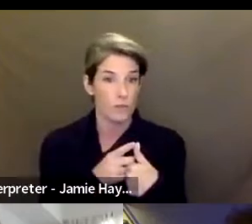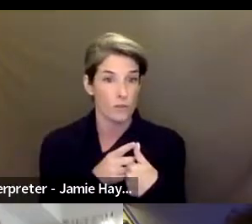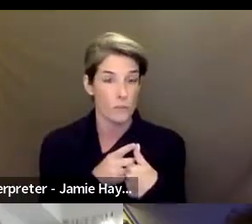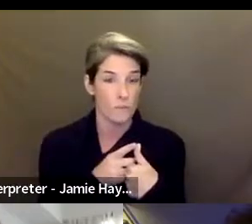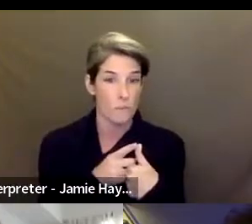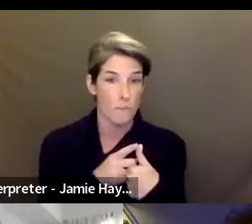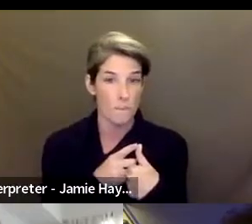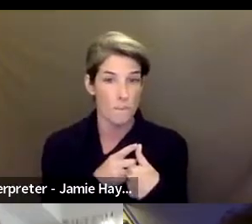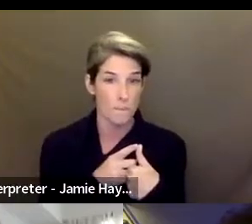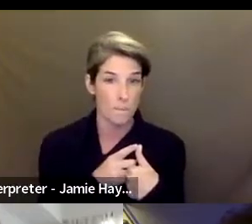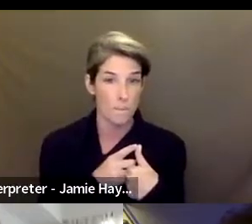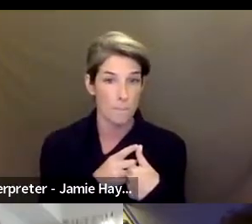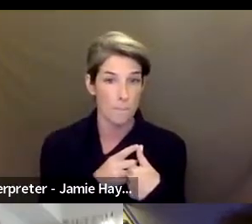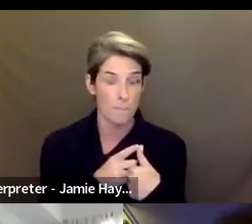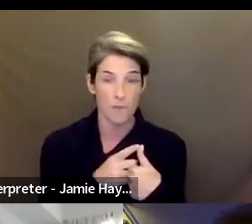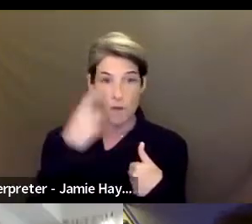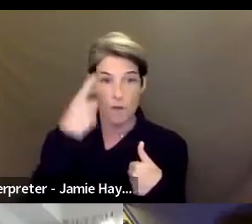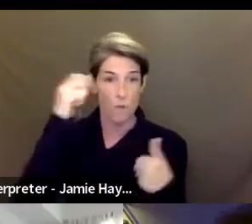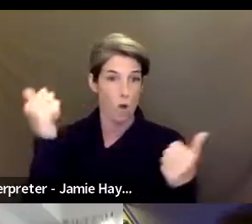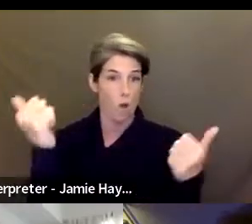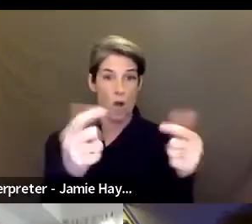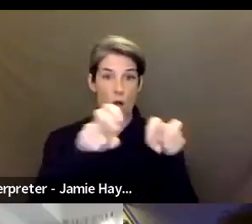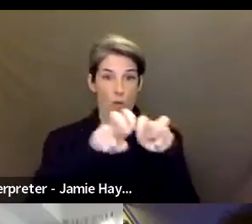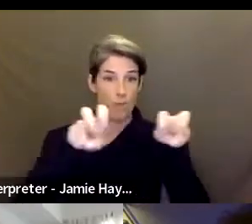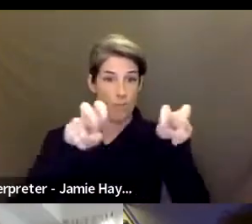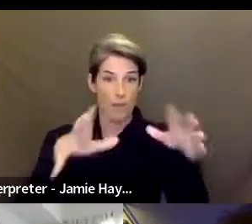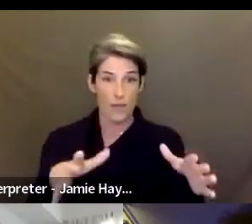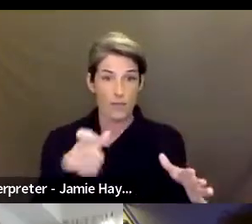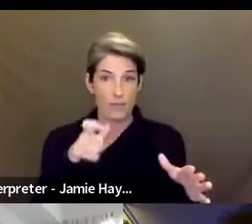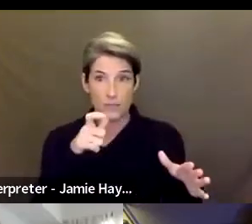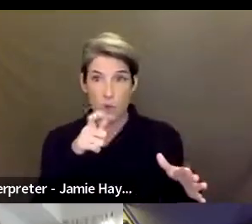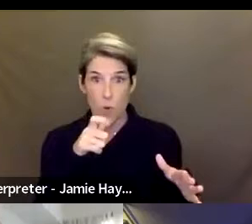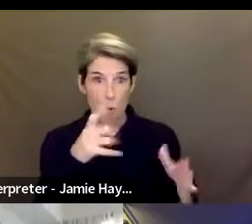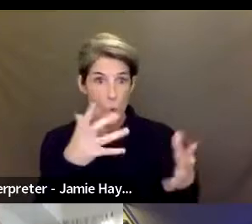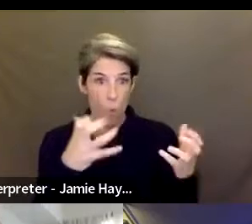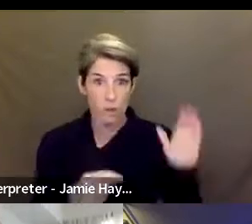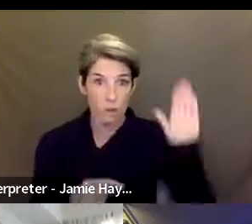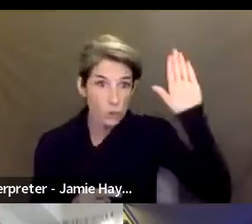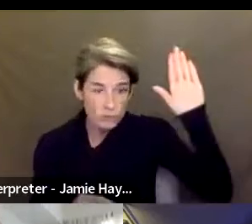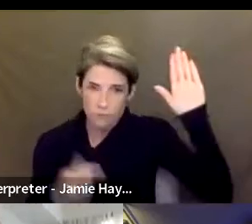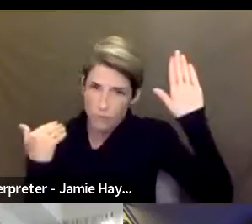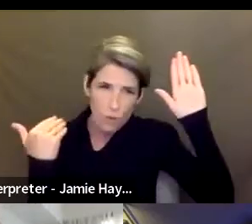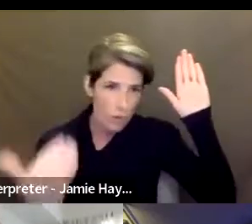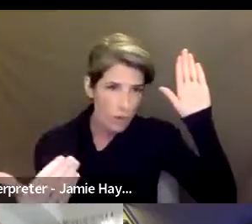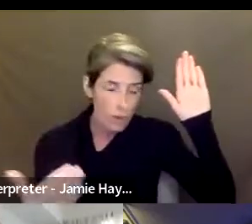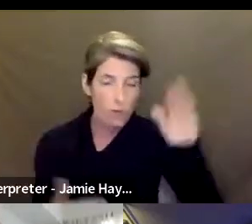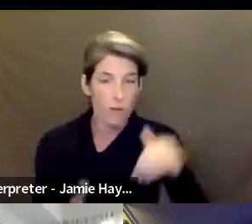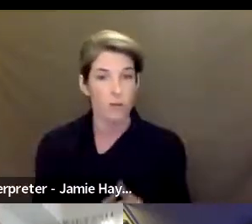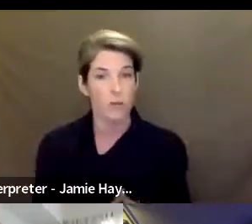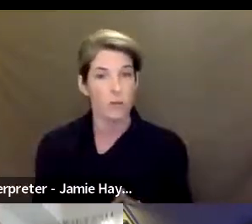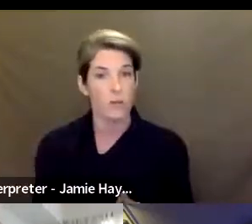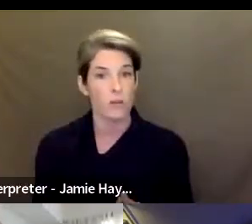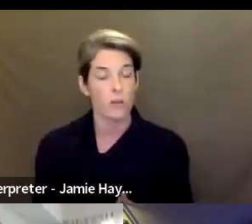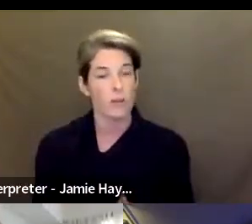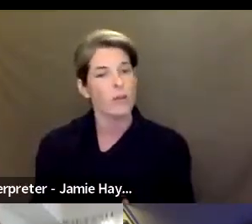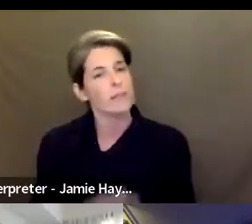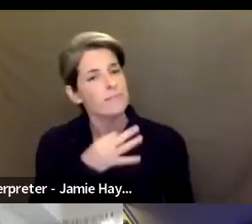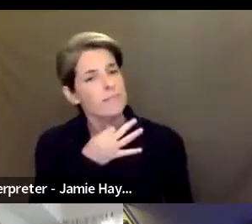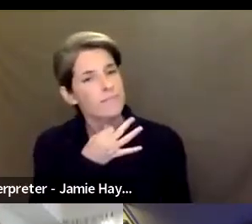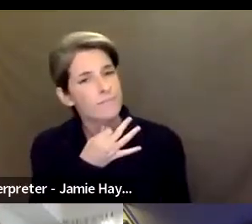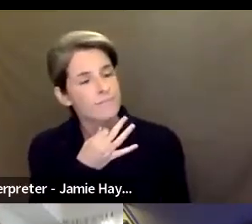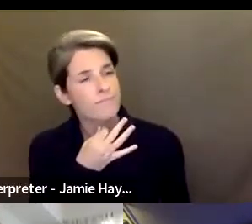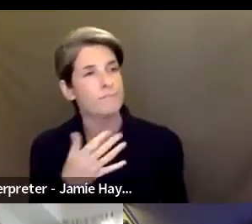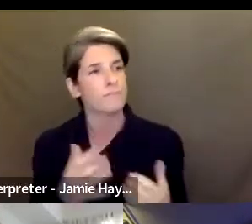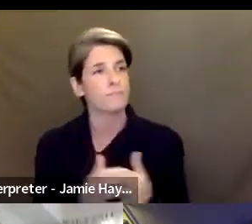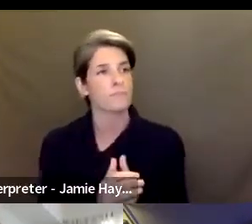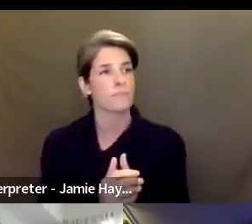tonight is for all three of you, and whoever wants to answer, come on off mic. But first, what are some ideal conditions